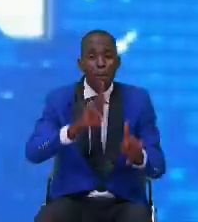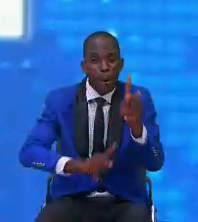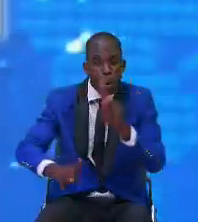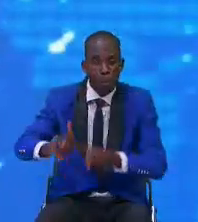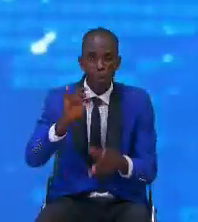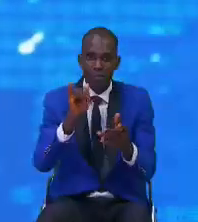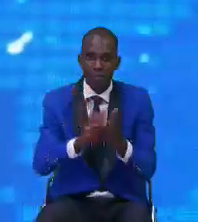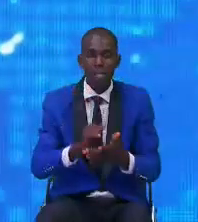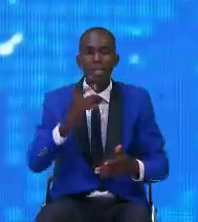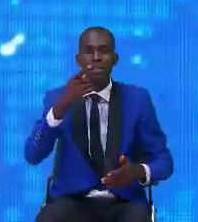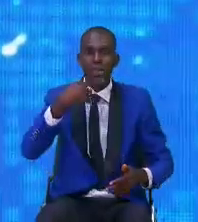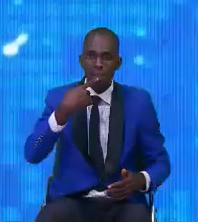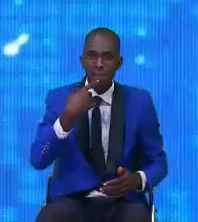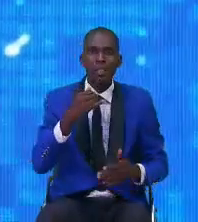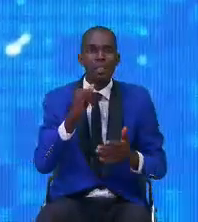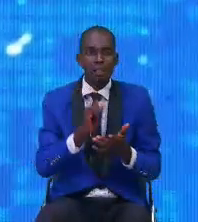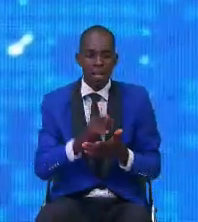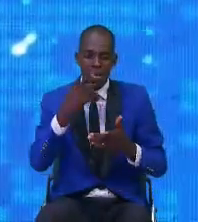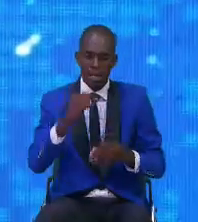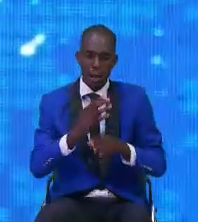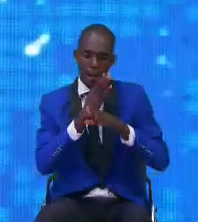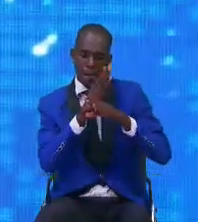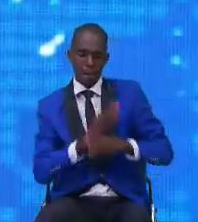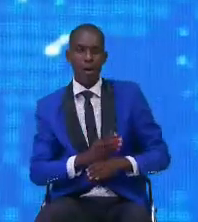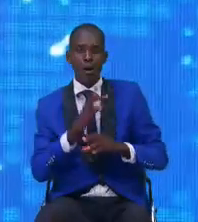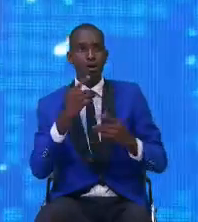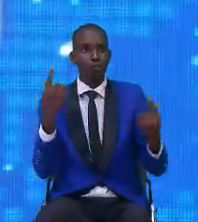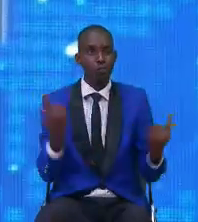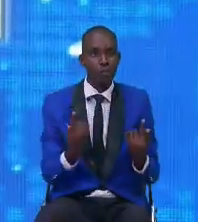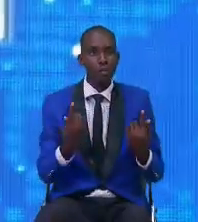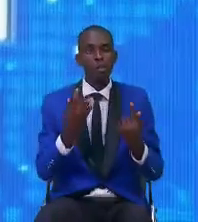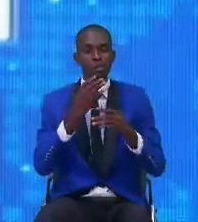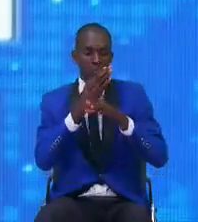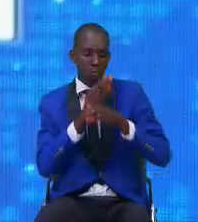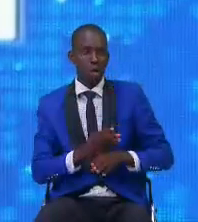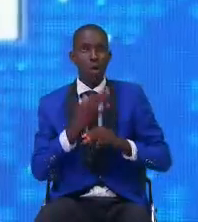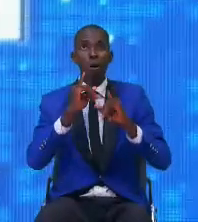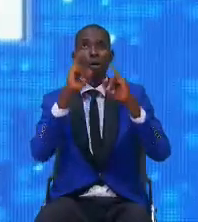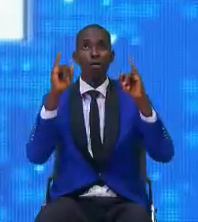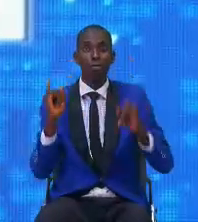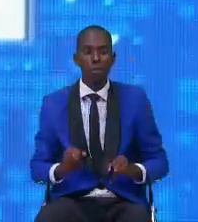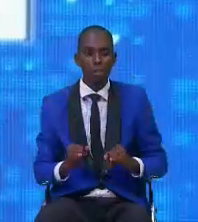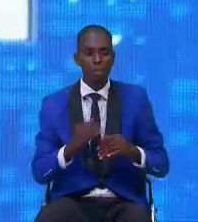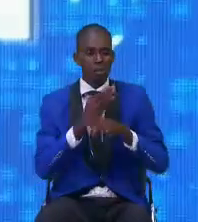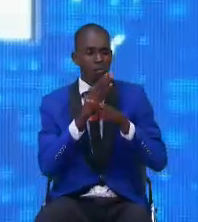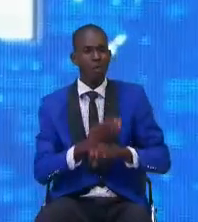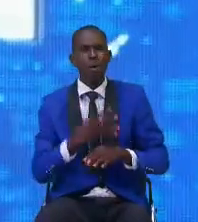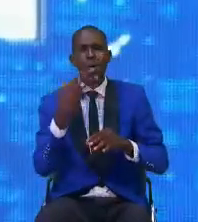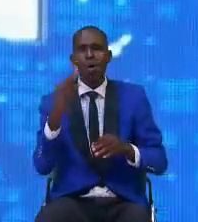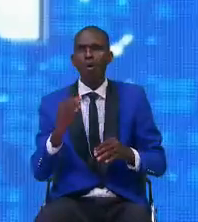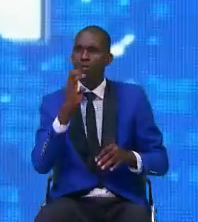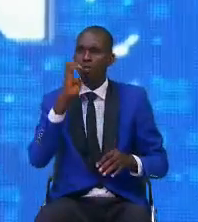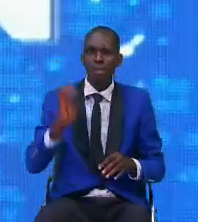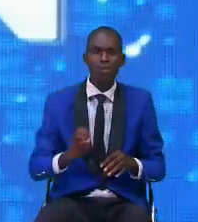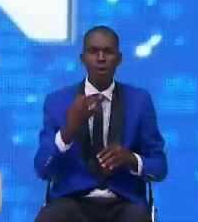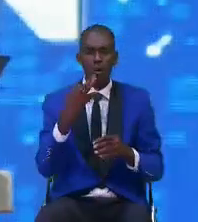the people that say the barriers of sin and the barriers of idol worship and the barriers of